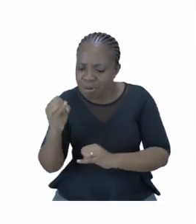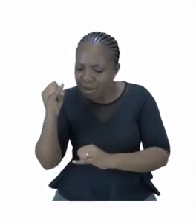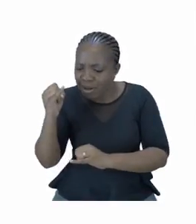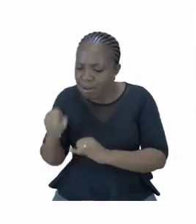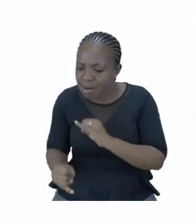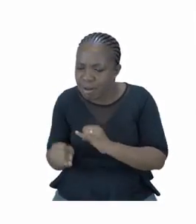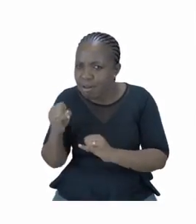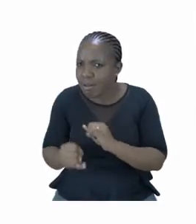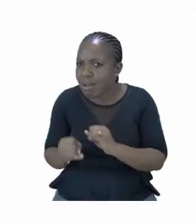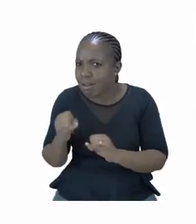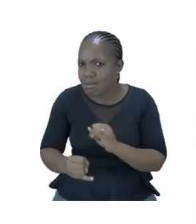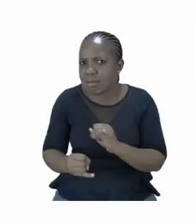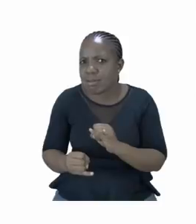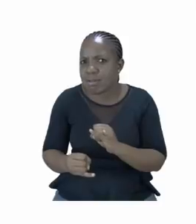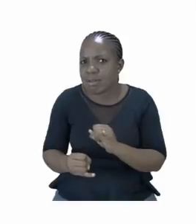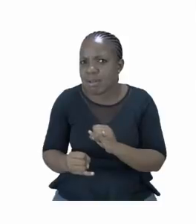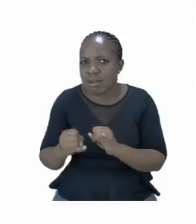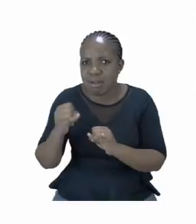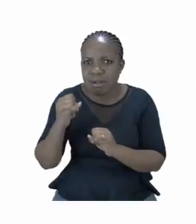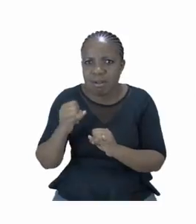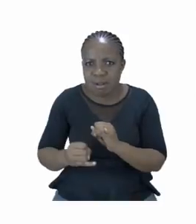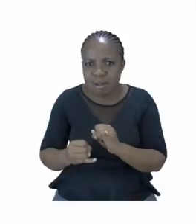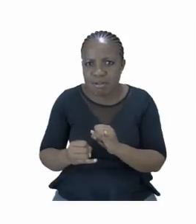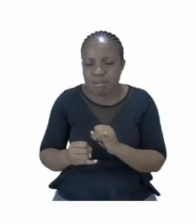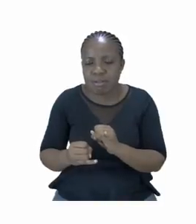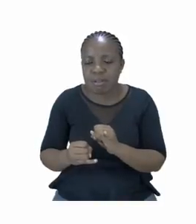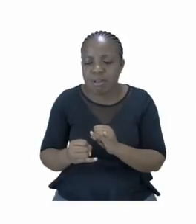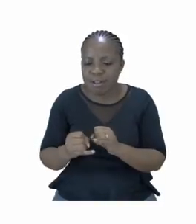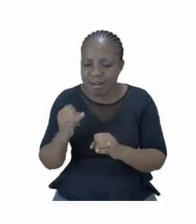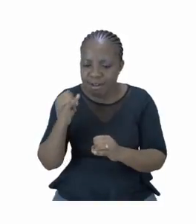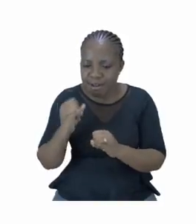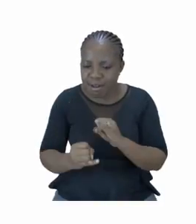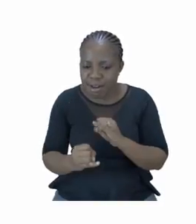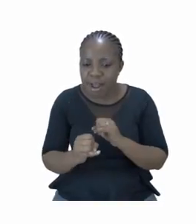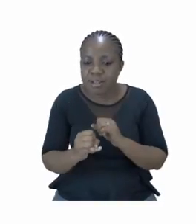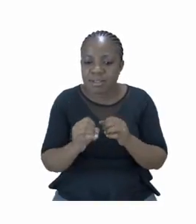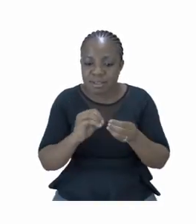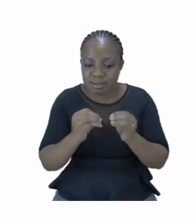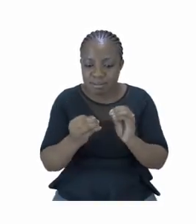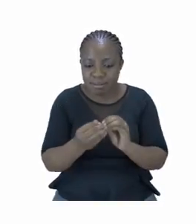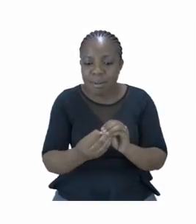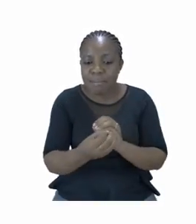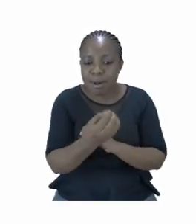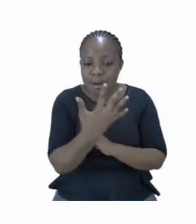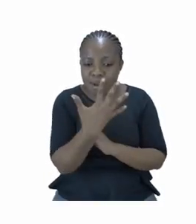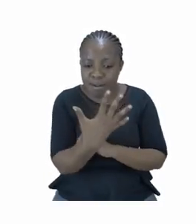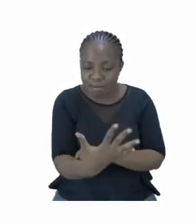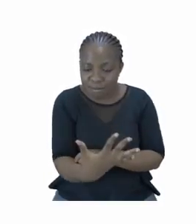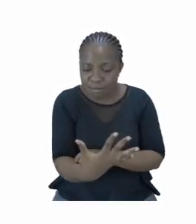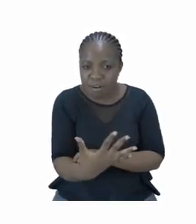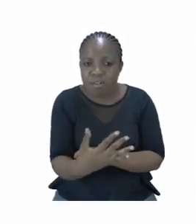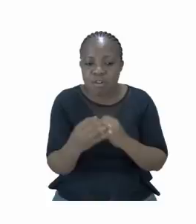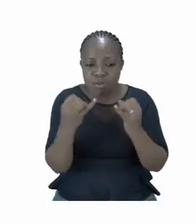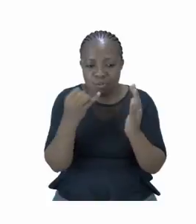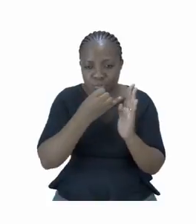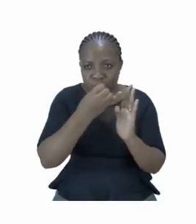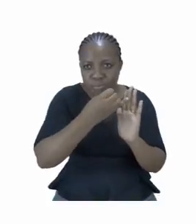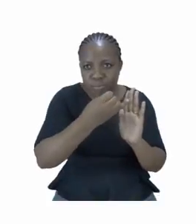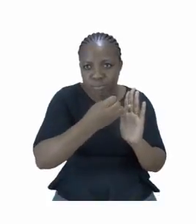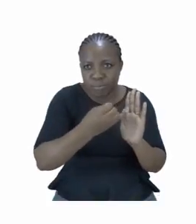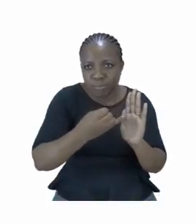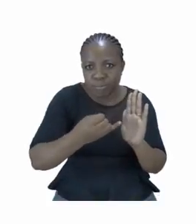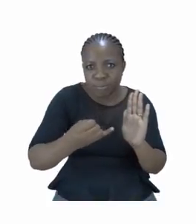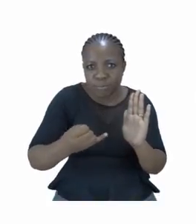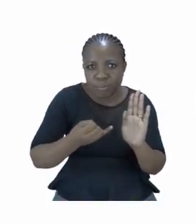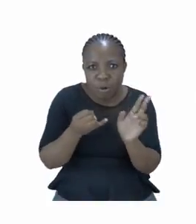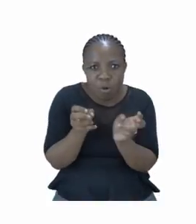last sentence. The mice were very happy. So in your drawing,